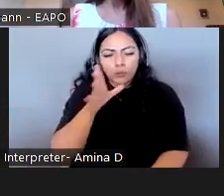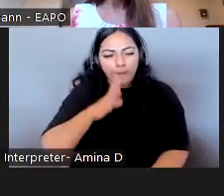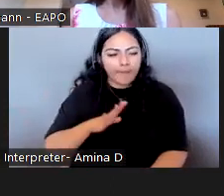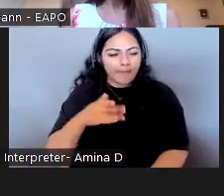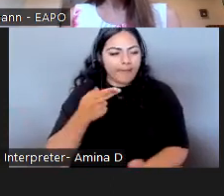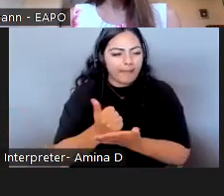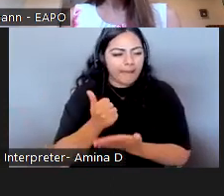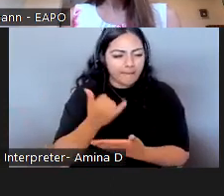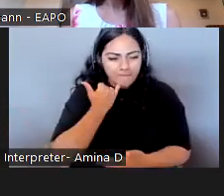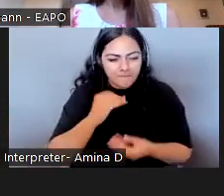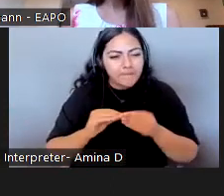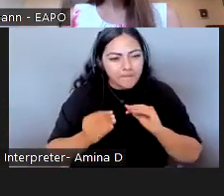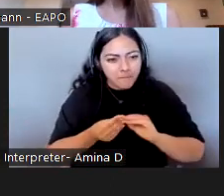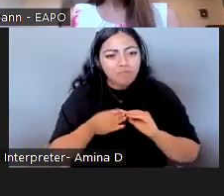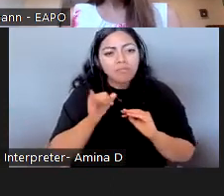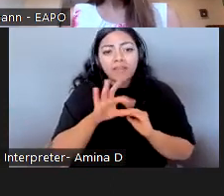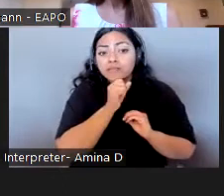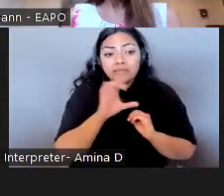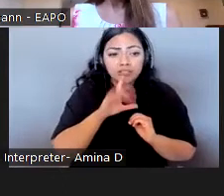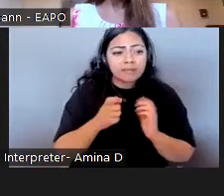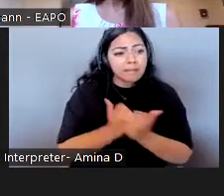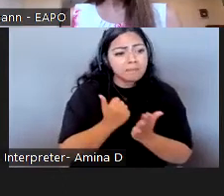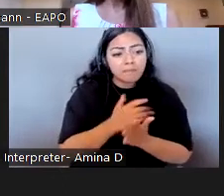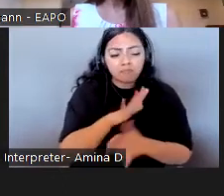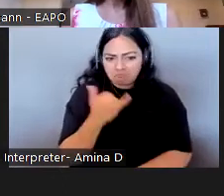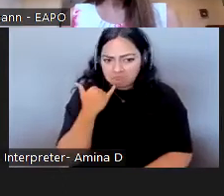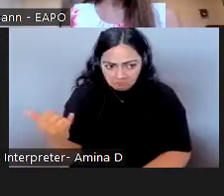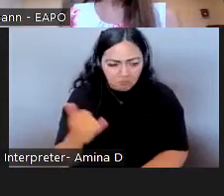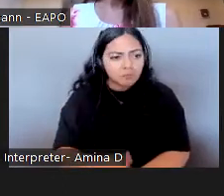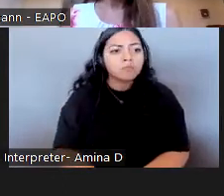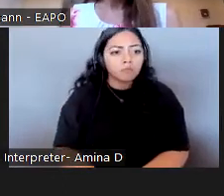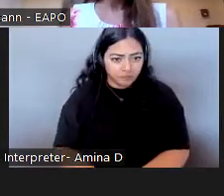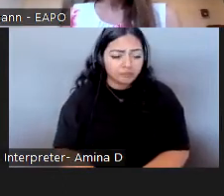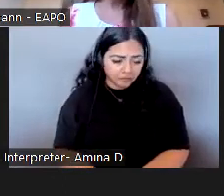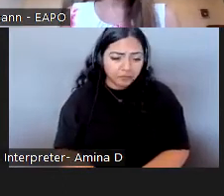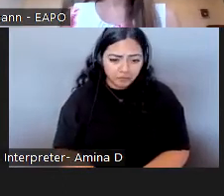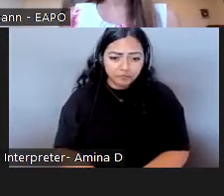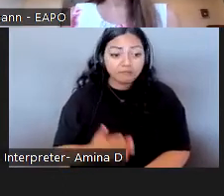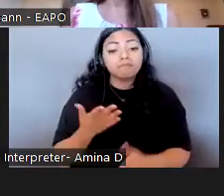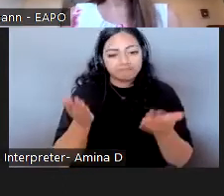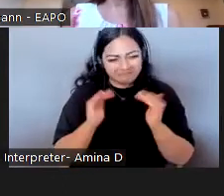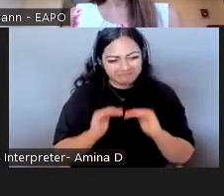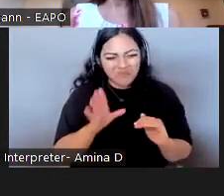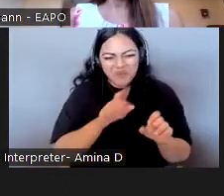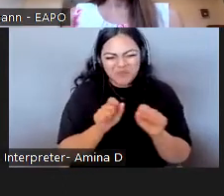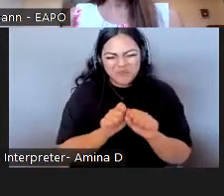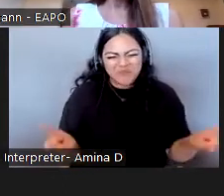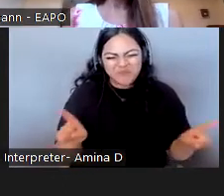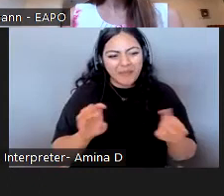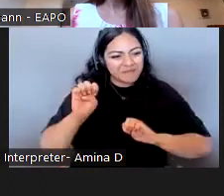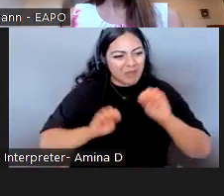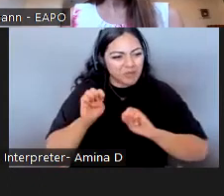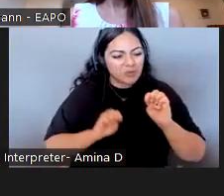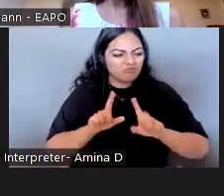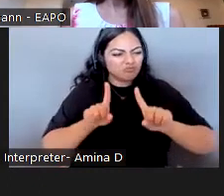or anybody who's looking for assistance. And again, just a reminder, we do have our evaluation. So if you wouldn't mind taking a couple minutes at the